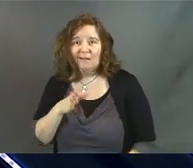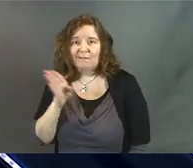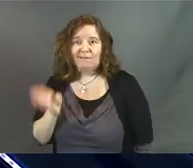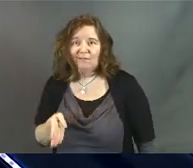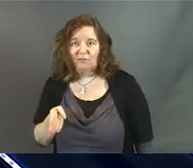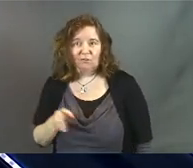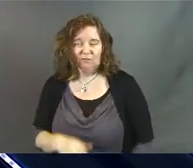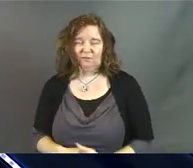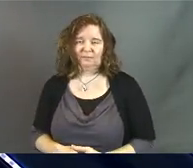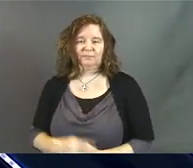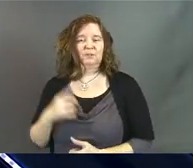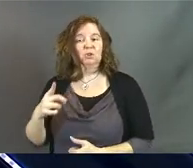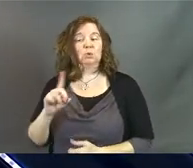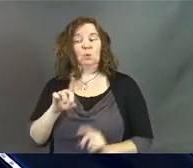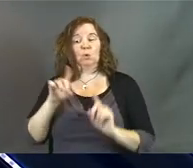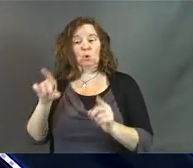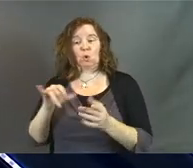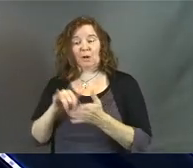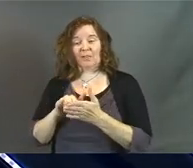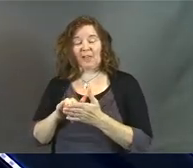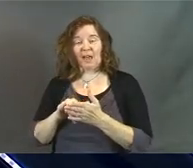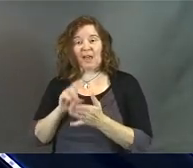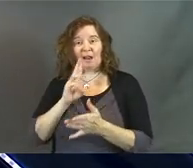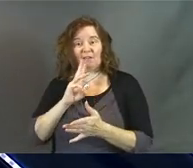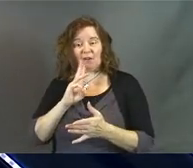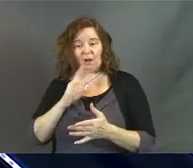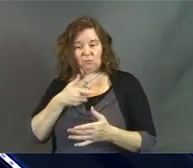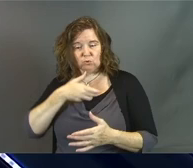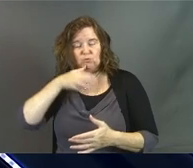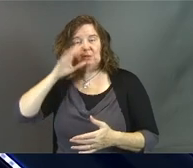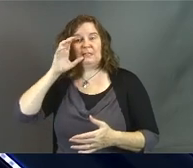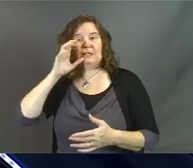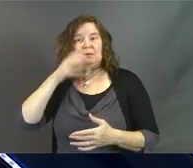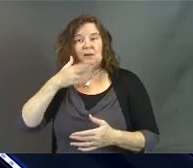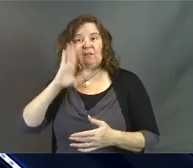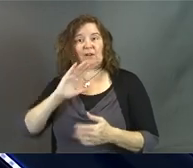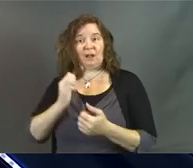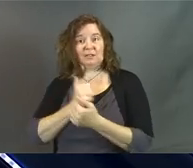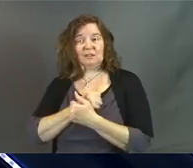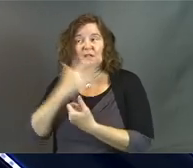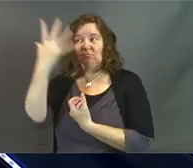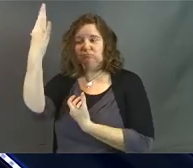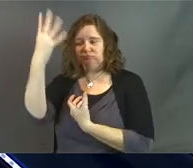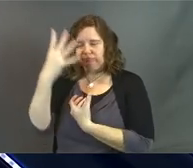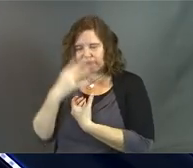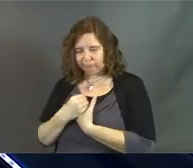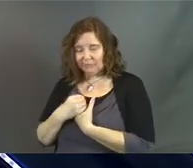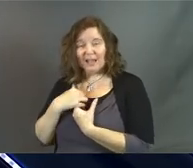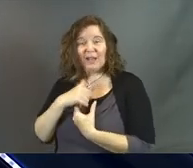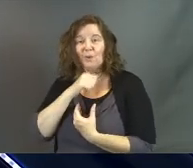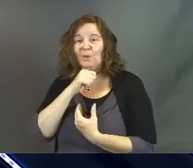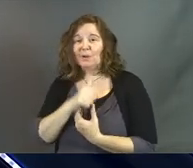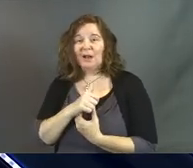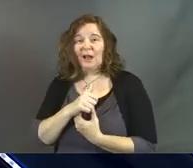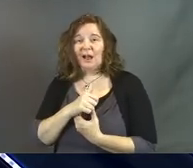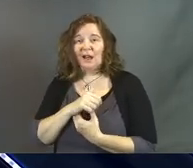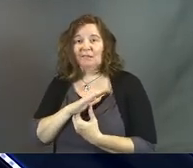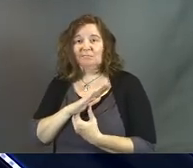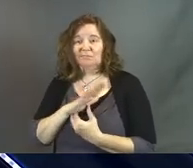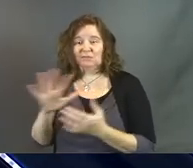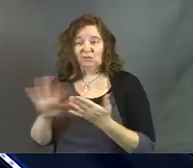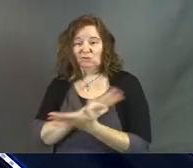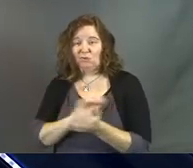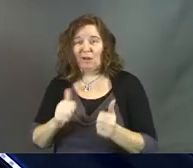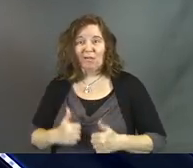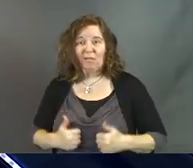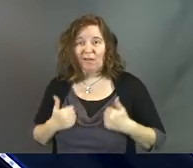it. And you will go to that fountain and you will drink the water of God's love toward you, and it will not bring any destruction into